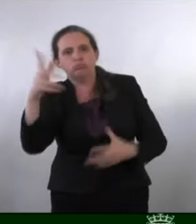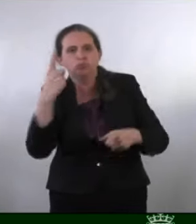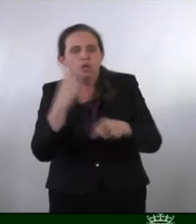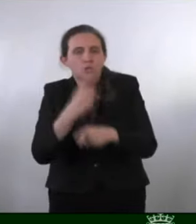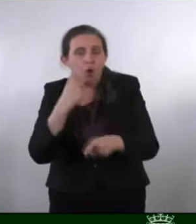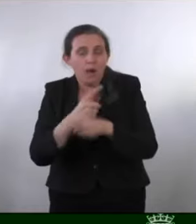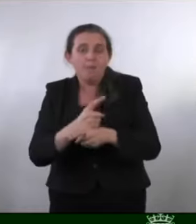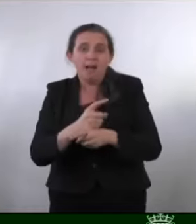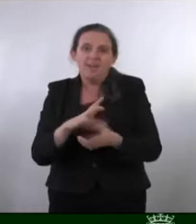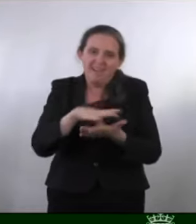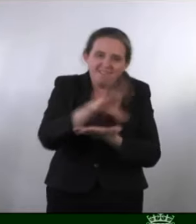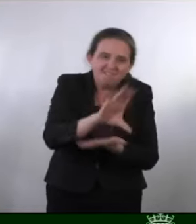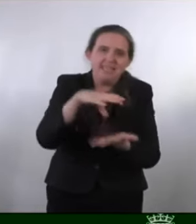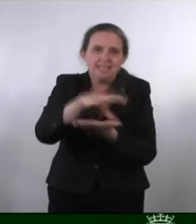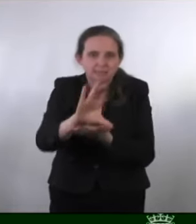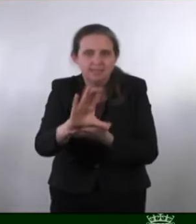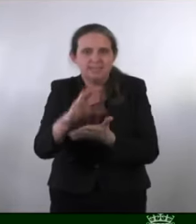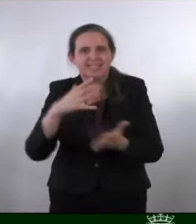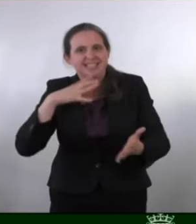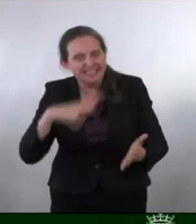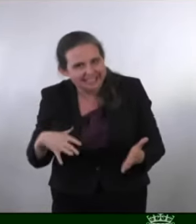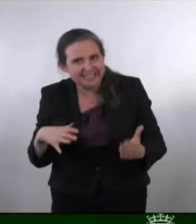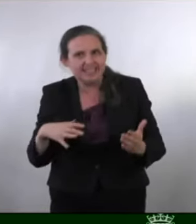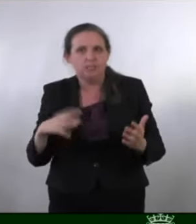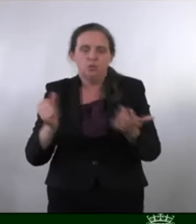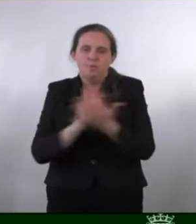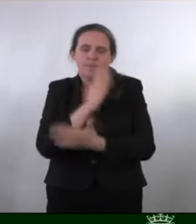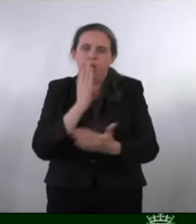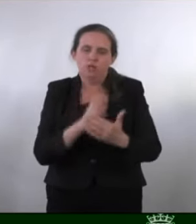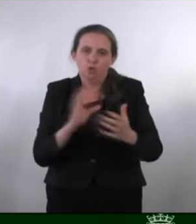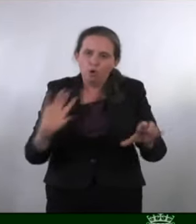deliver the investment needed to tackle regional inequalities?